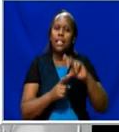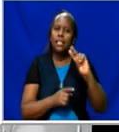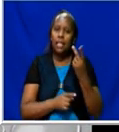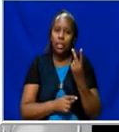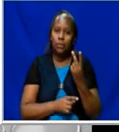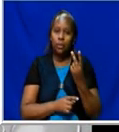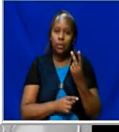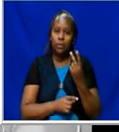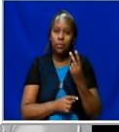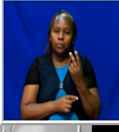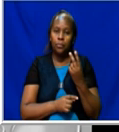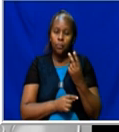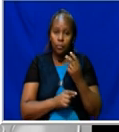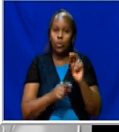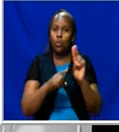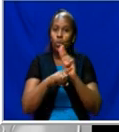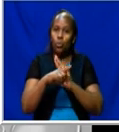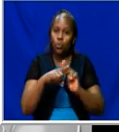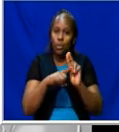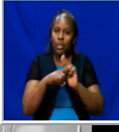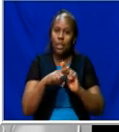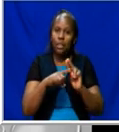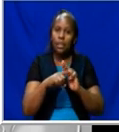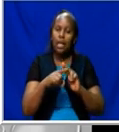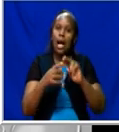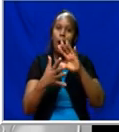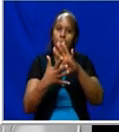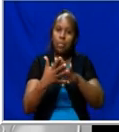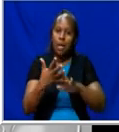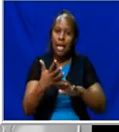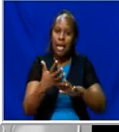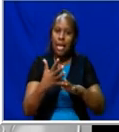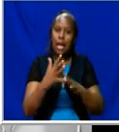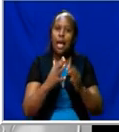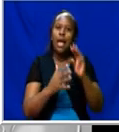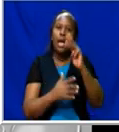one is using a plane mirror.